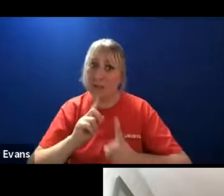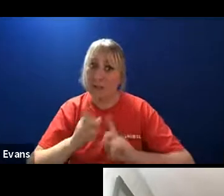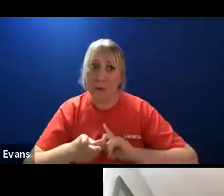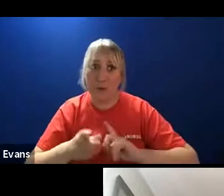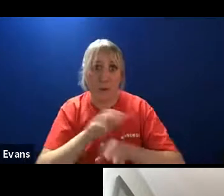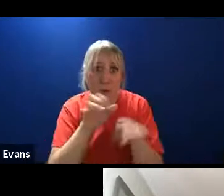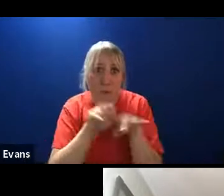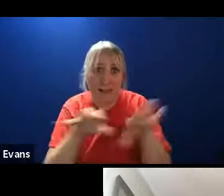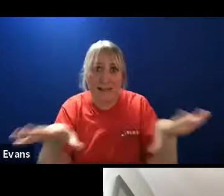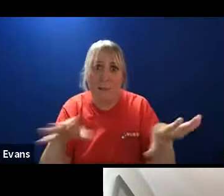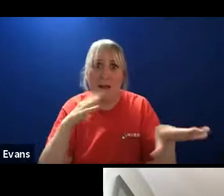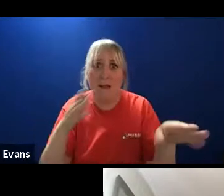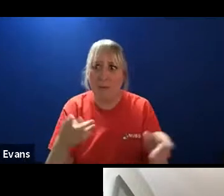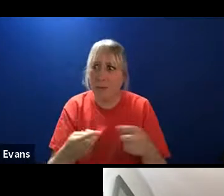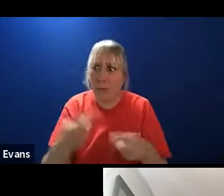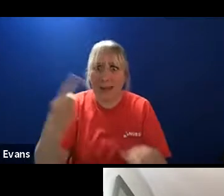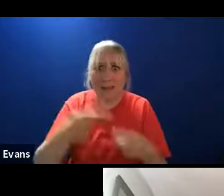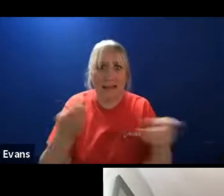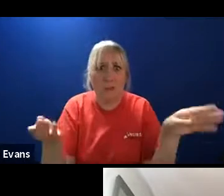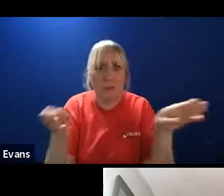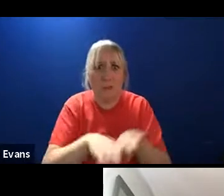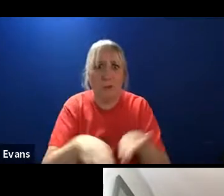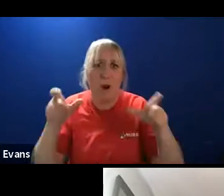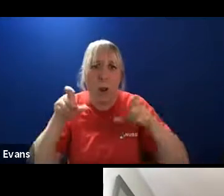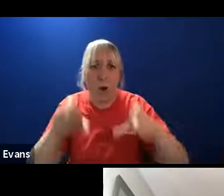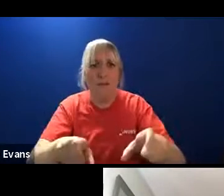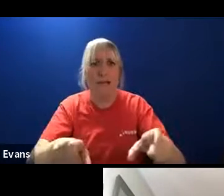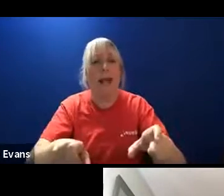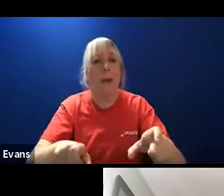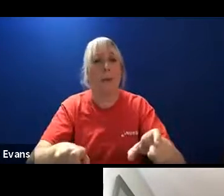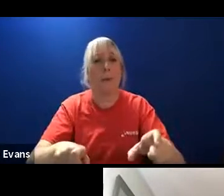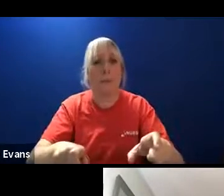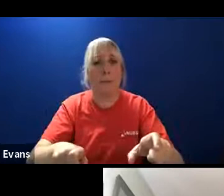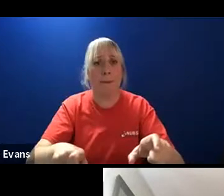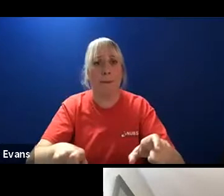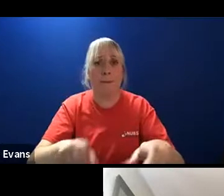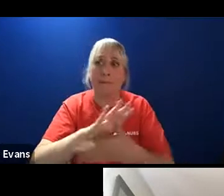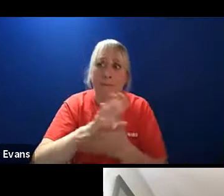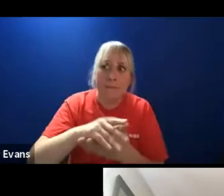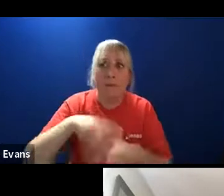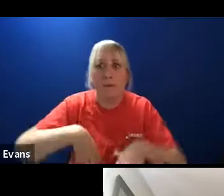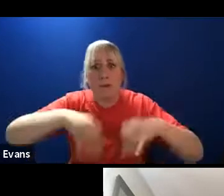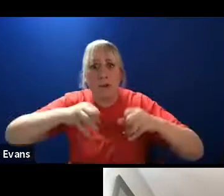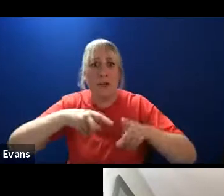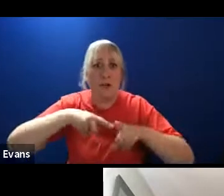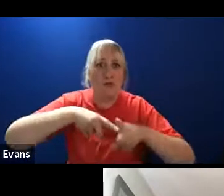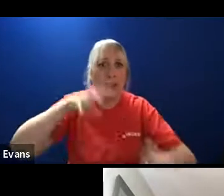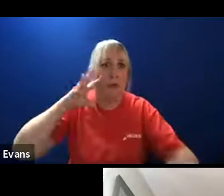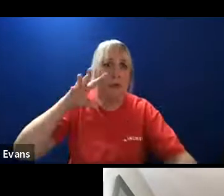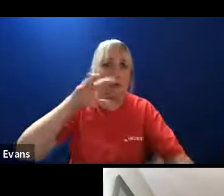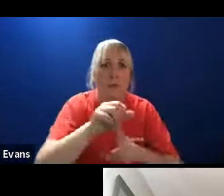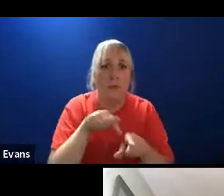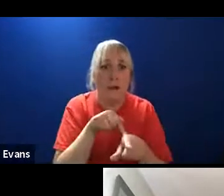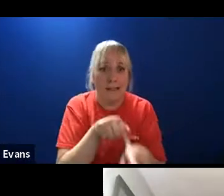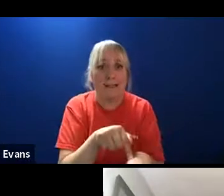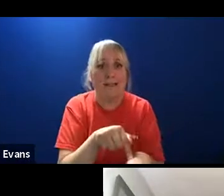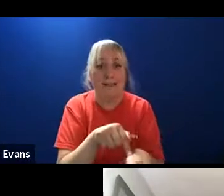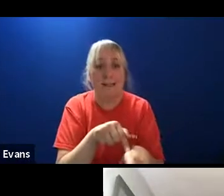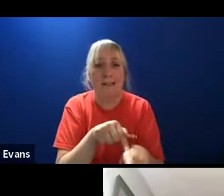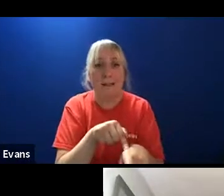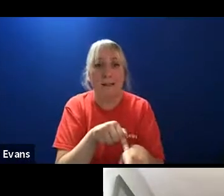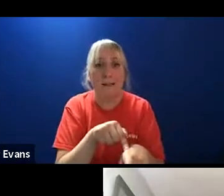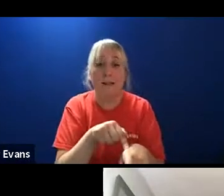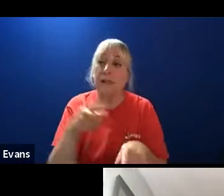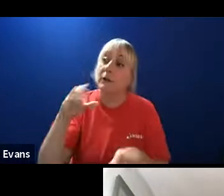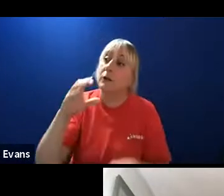quickly operate a system of lockdown and tracking and tracing. And what they have in